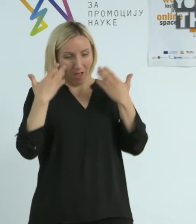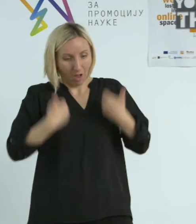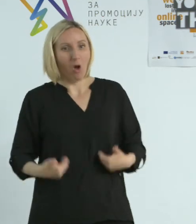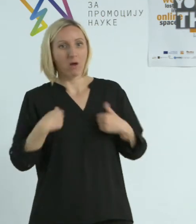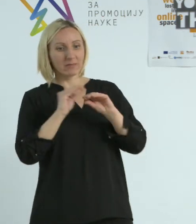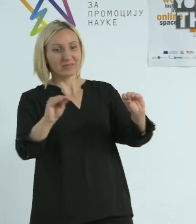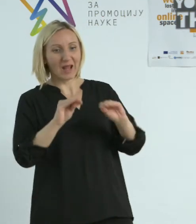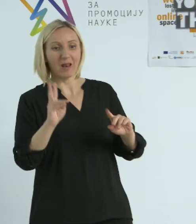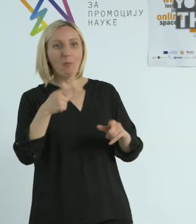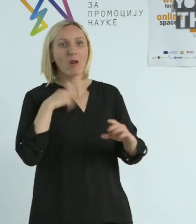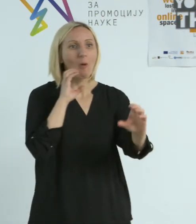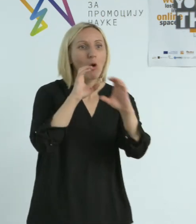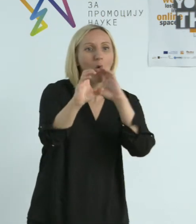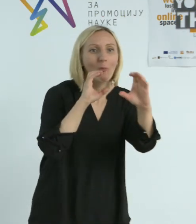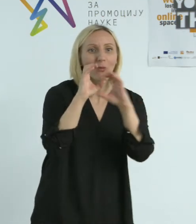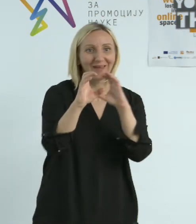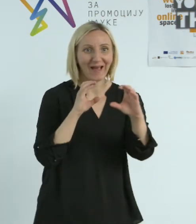participant if you want to